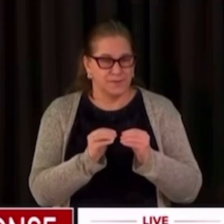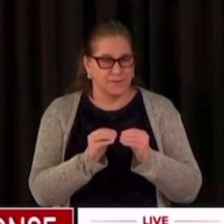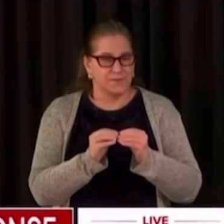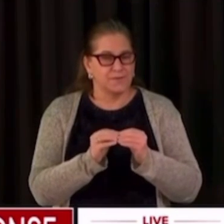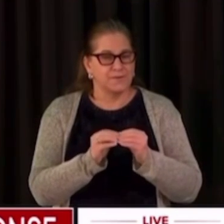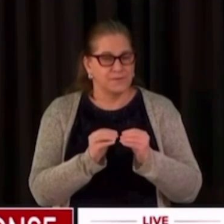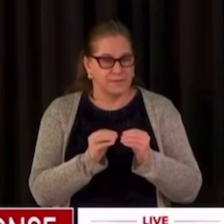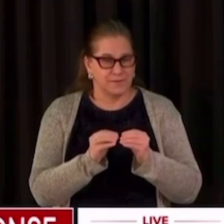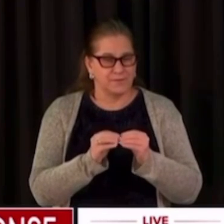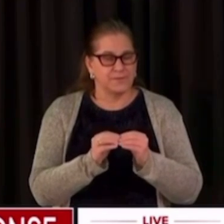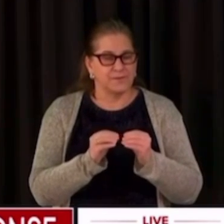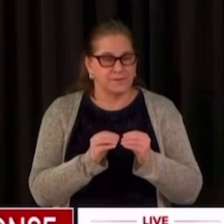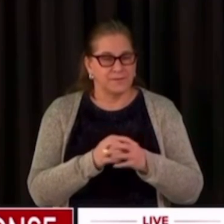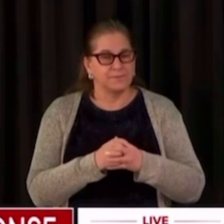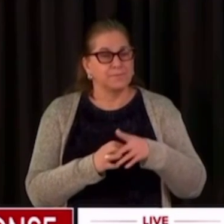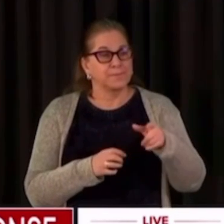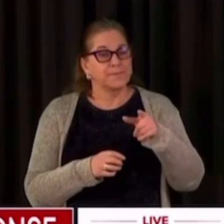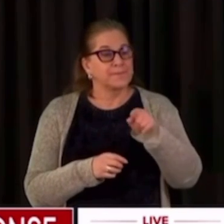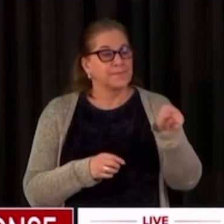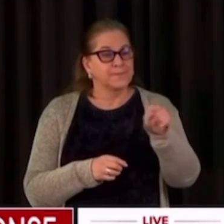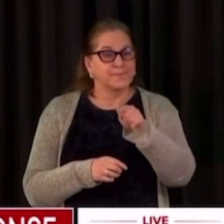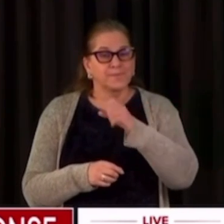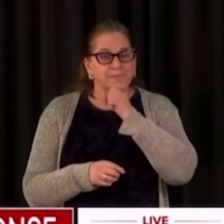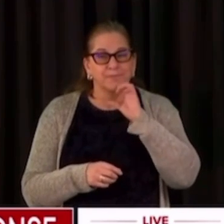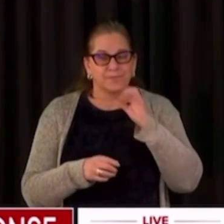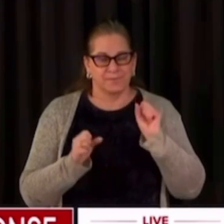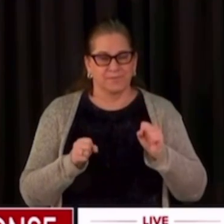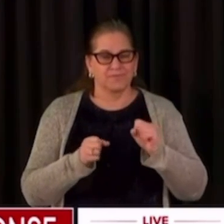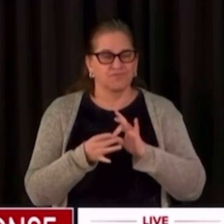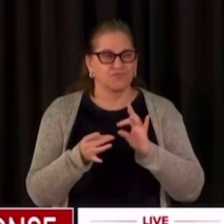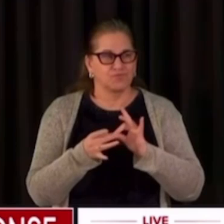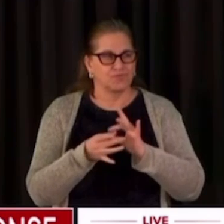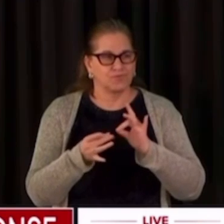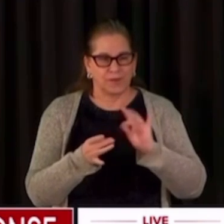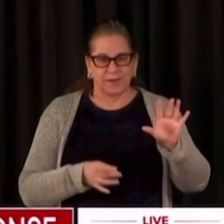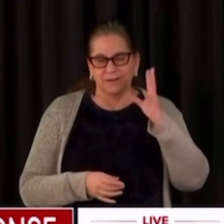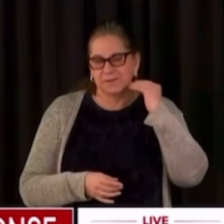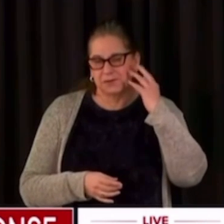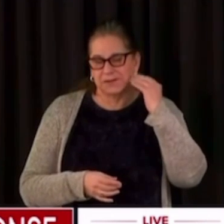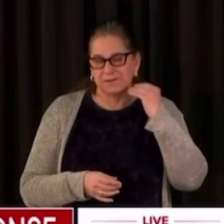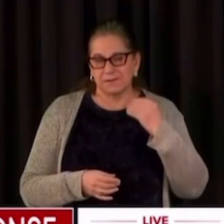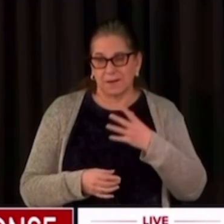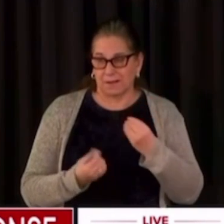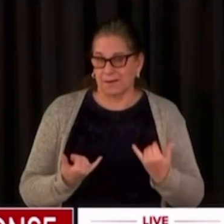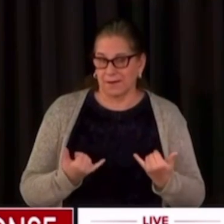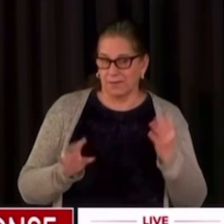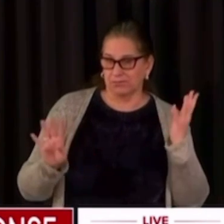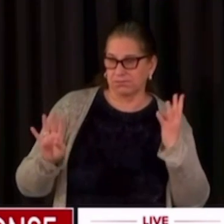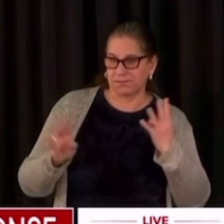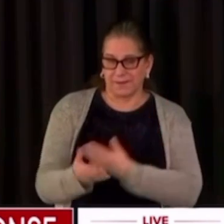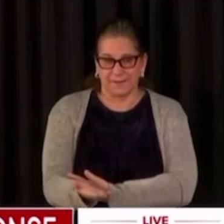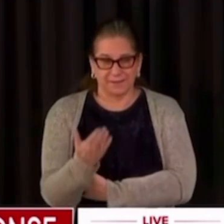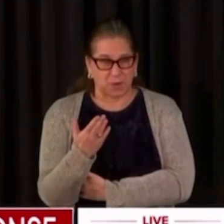you their vaccination experience and encourage you to get vaccinated. So this morning we're going to share with you a message